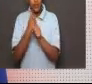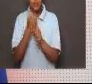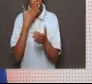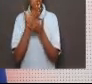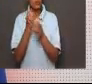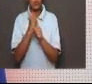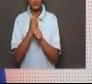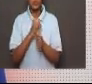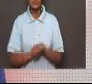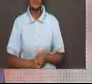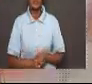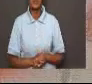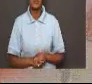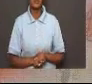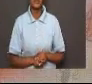good job.